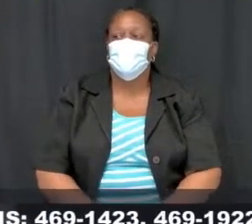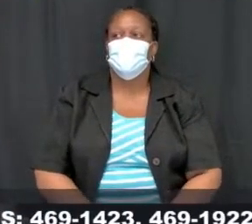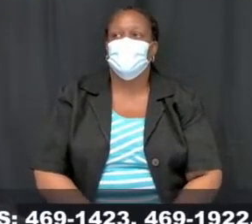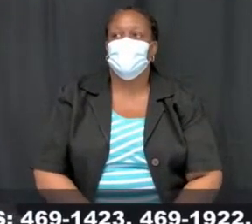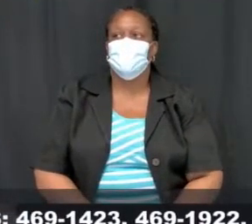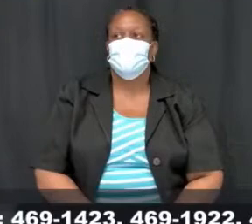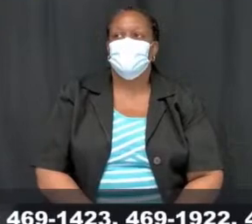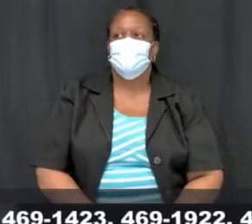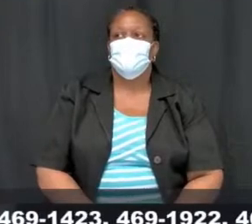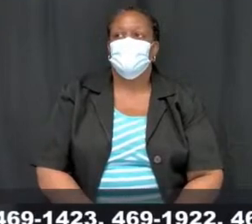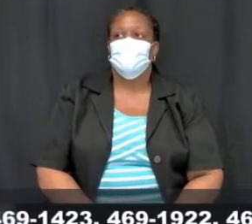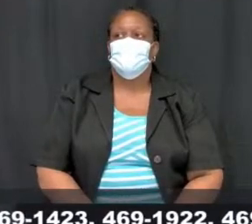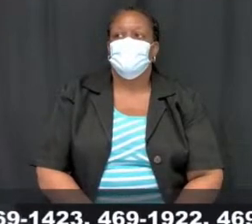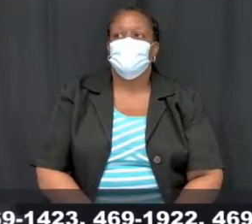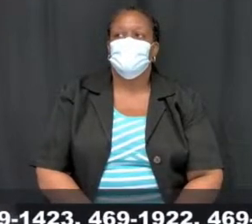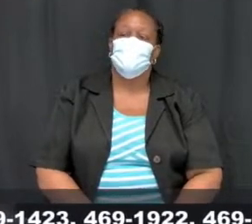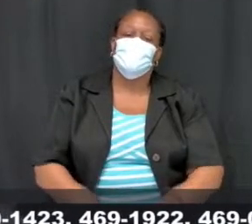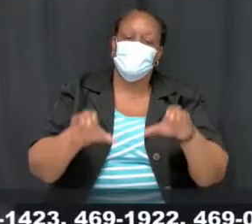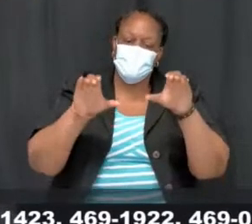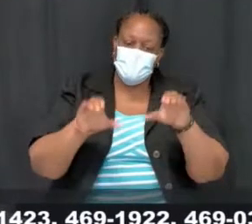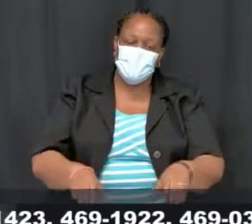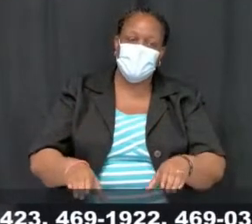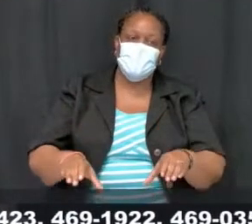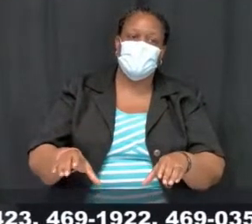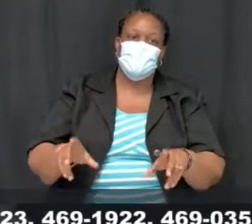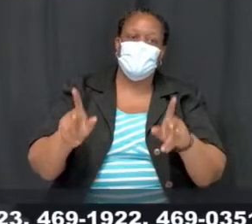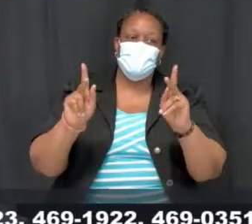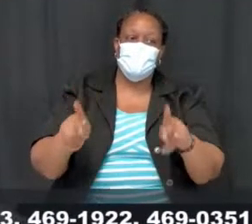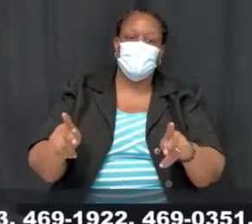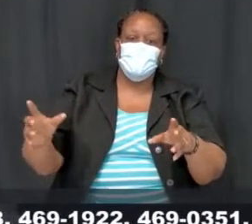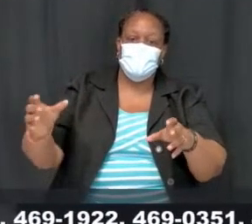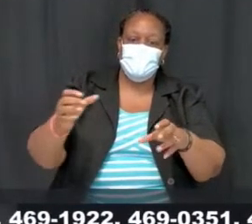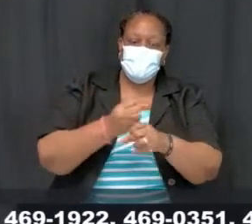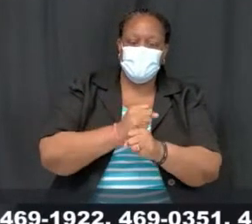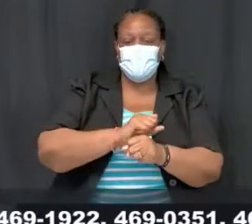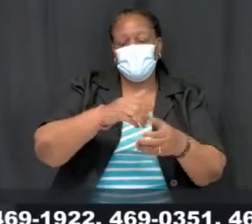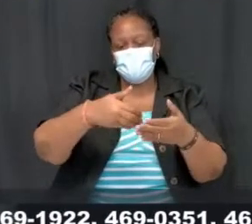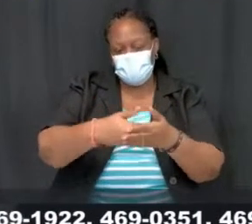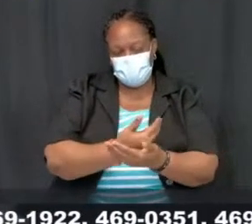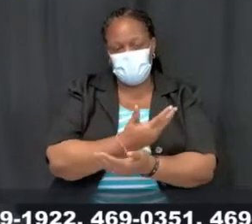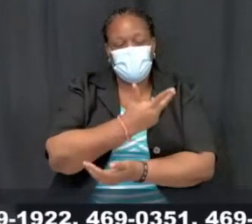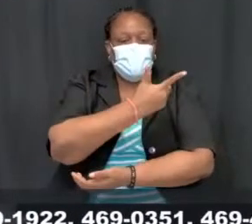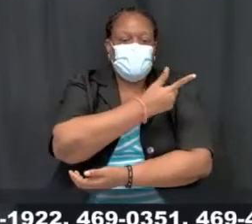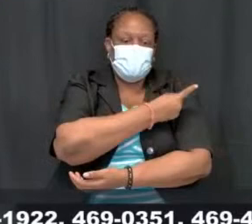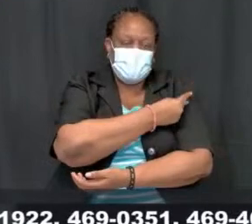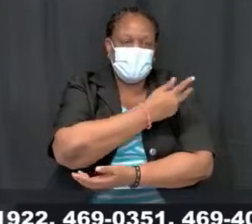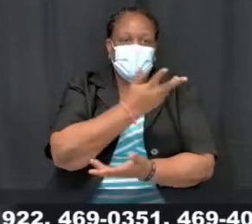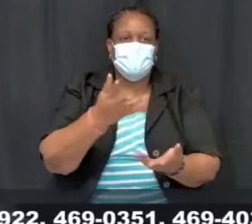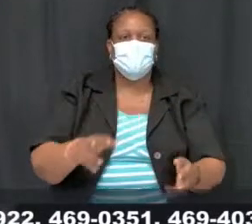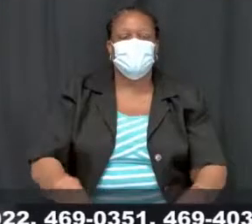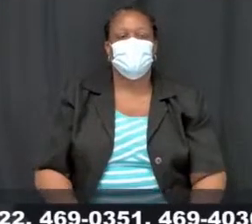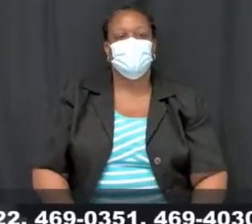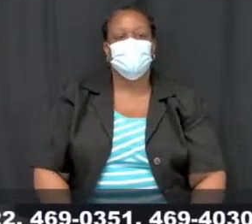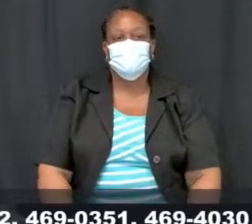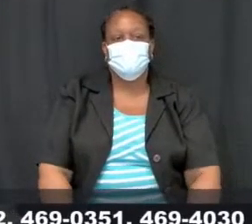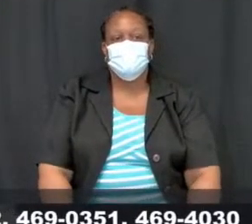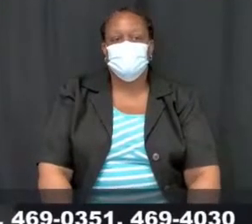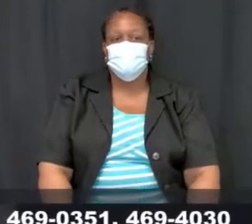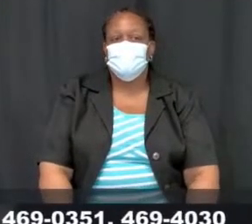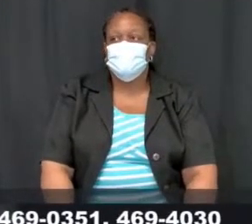August? Can that person take the Pfizer vaccine for his or her second